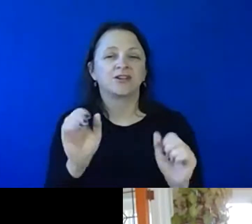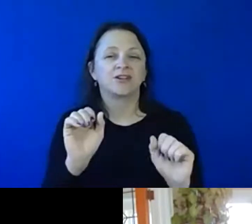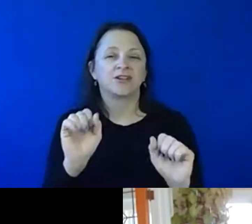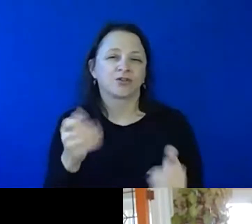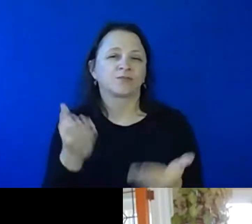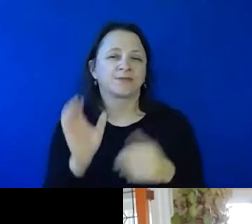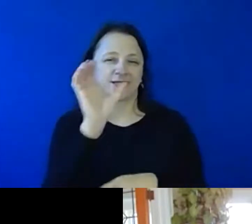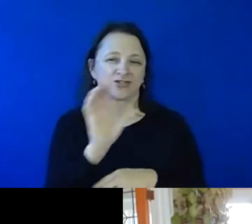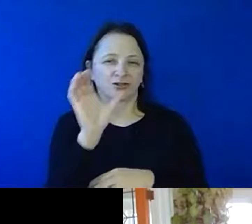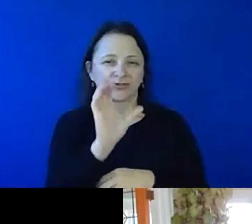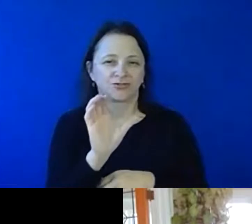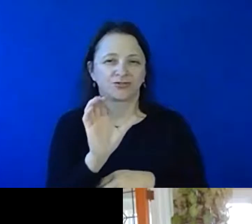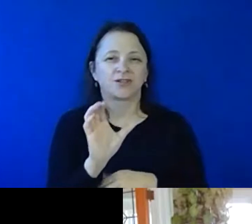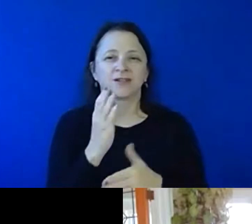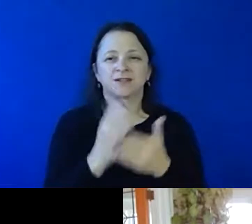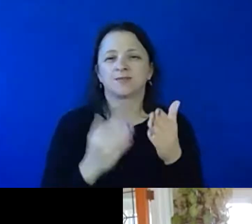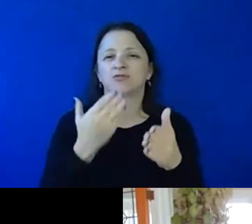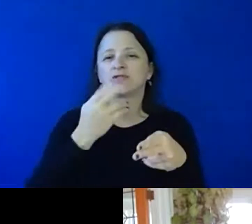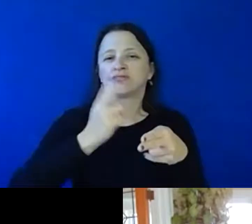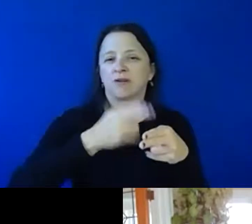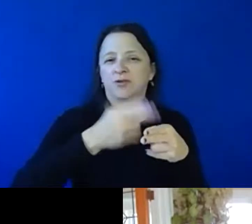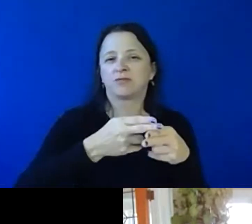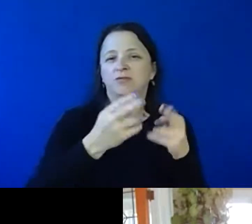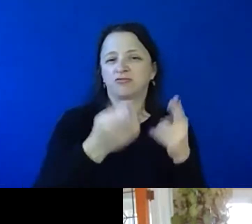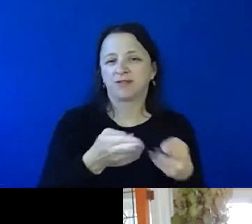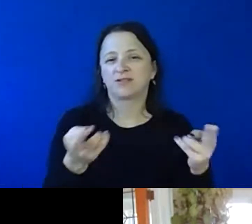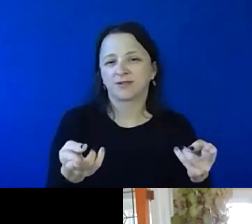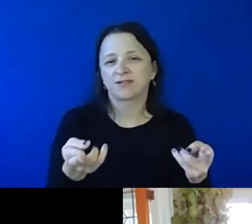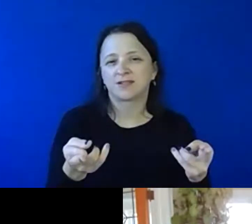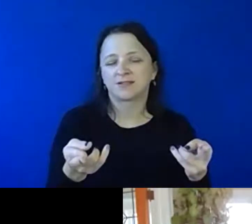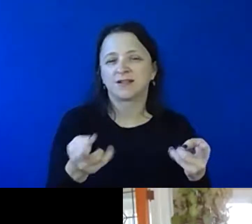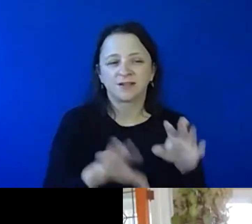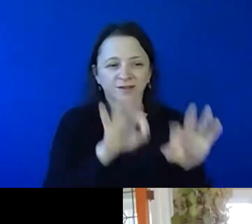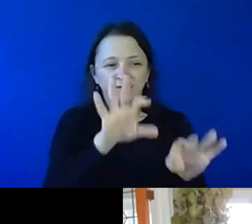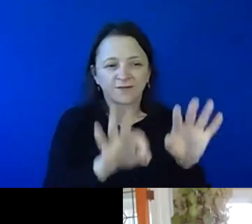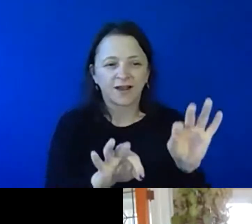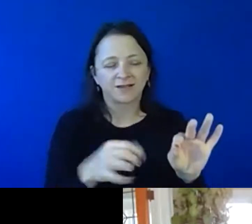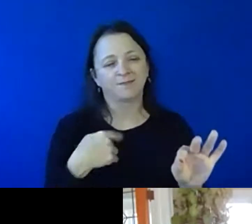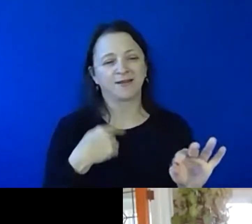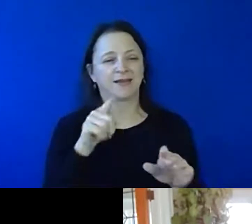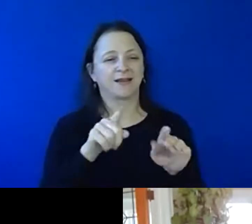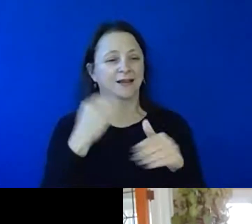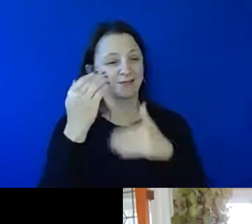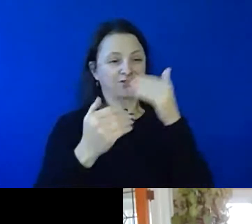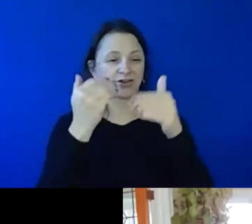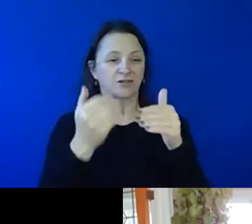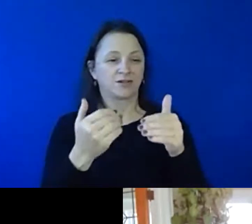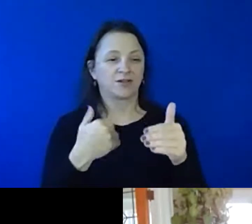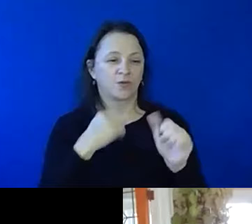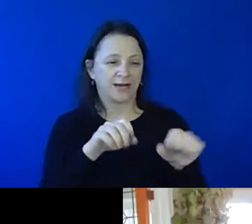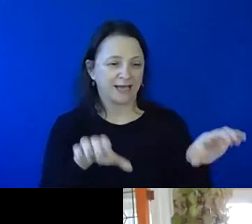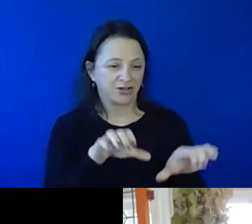search, again, through some reputable sources that might guide you as an adult for what you could do specifically with your adult kinds